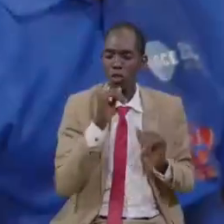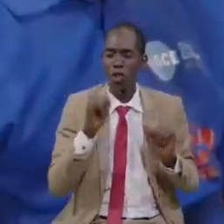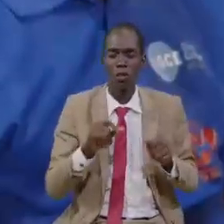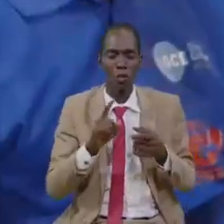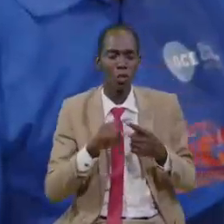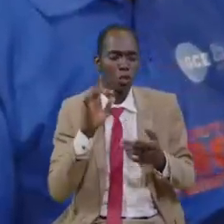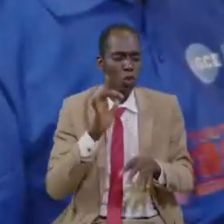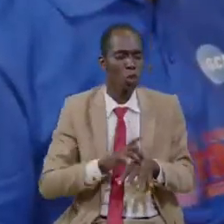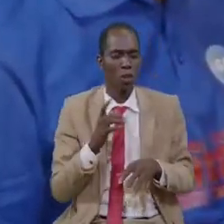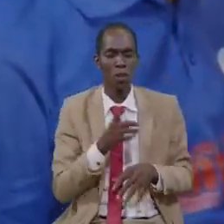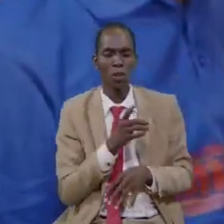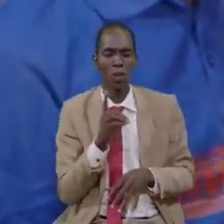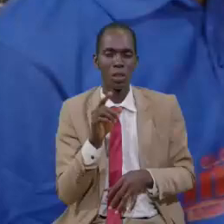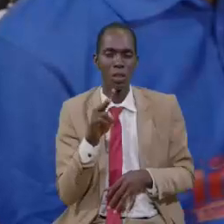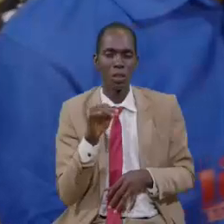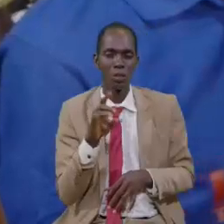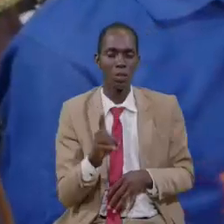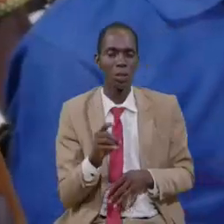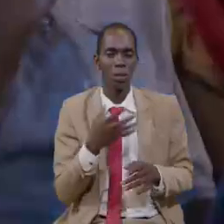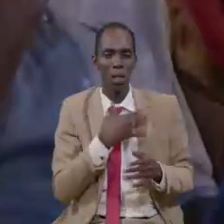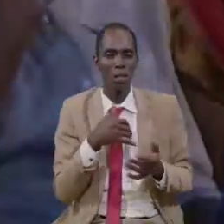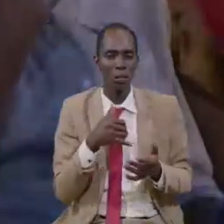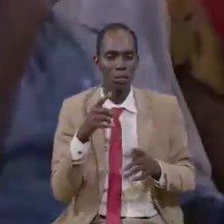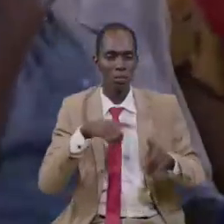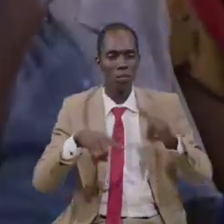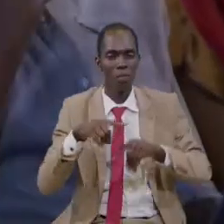me. See it for yourself.